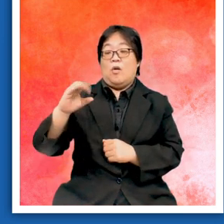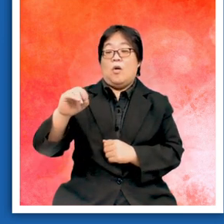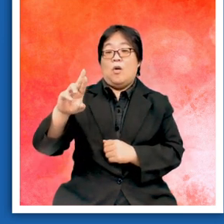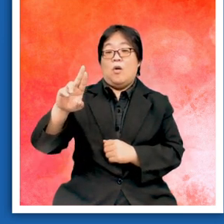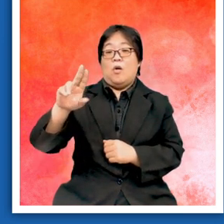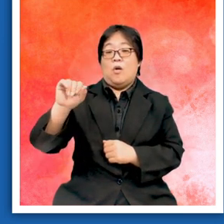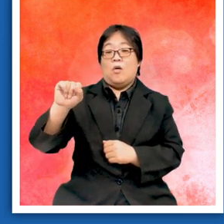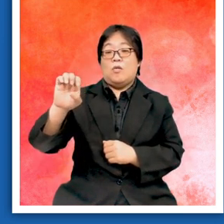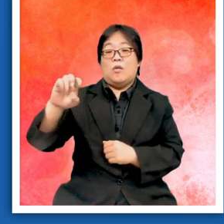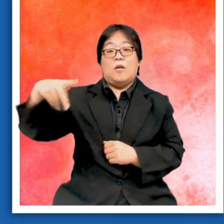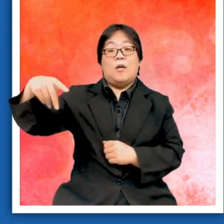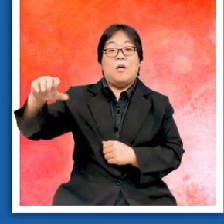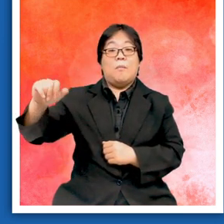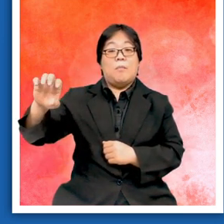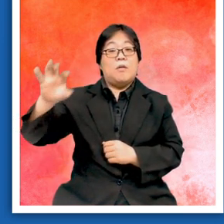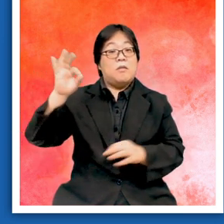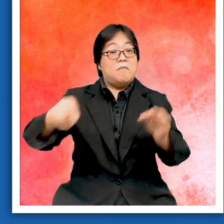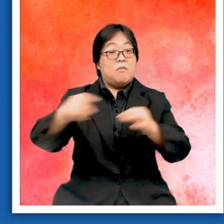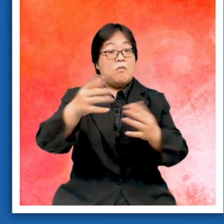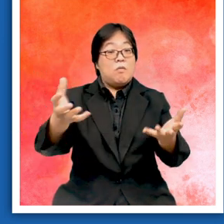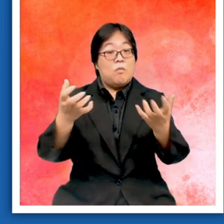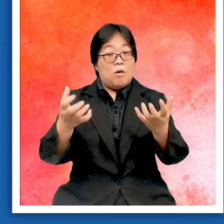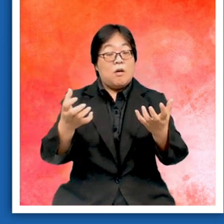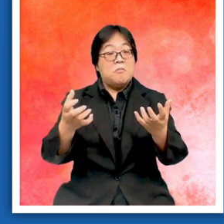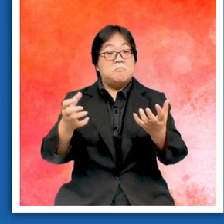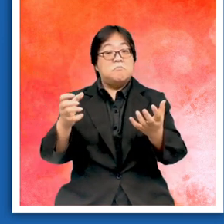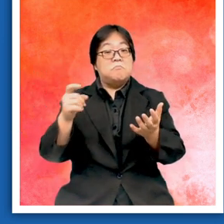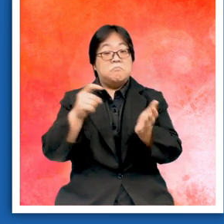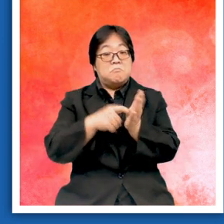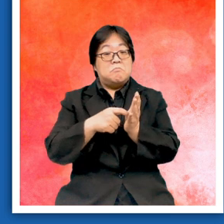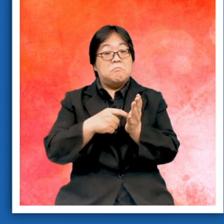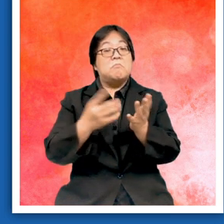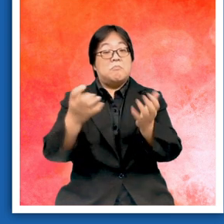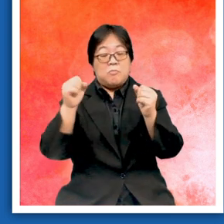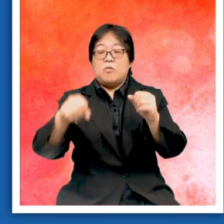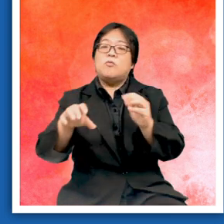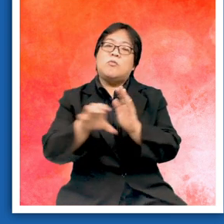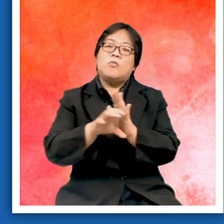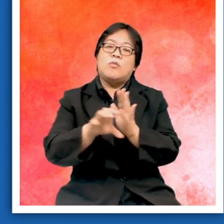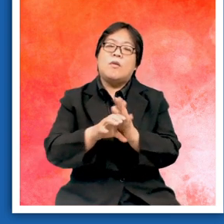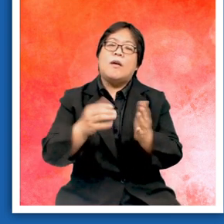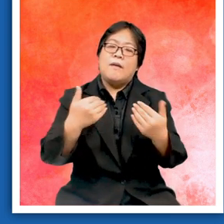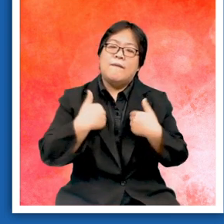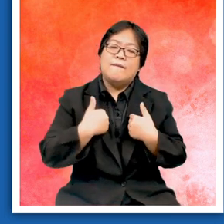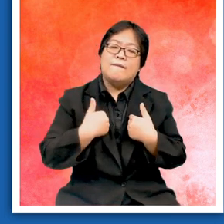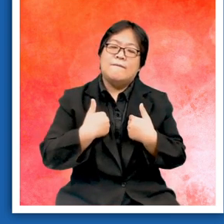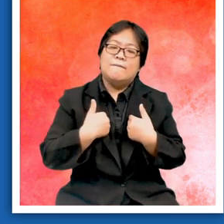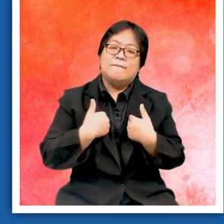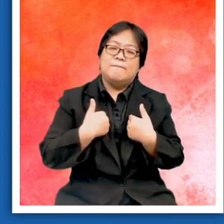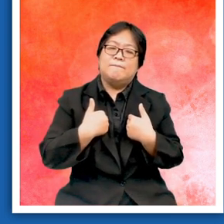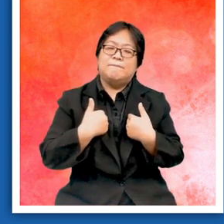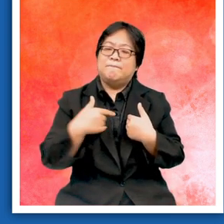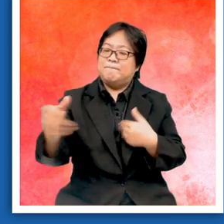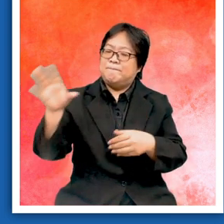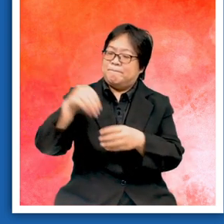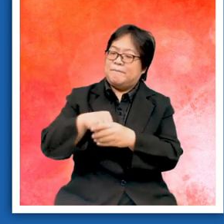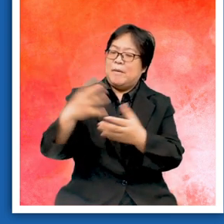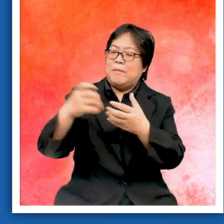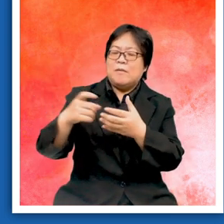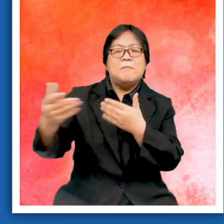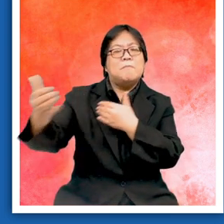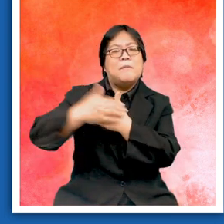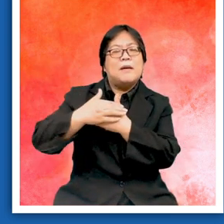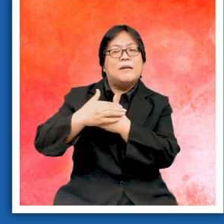you would like to go to the course page, you can, let's say you have somehow goes inside, you want to go